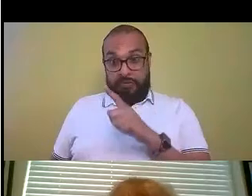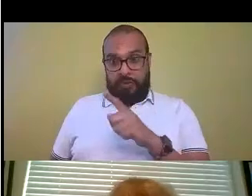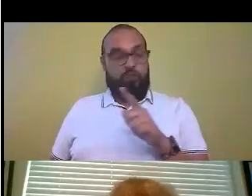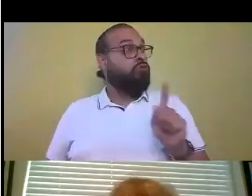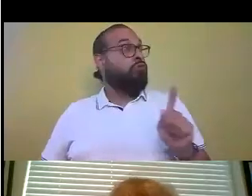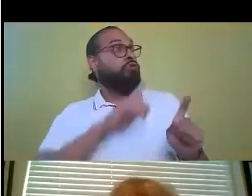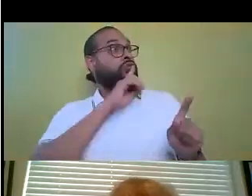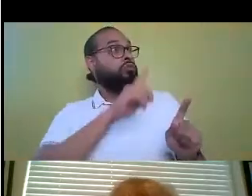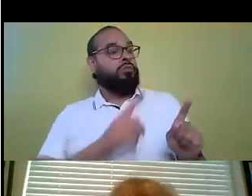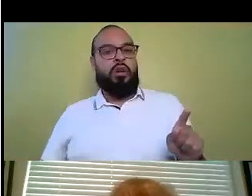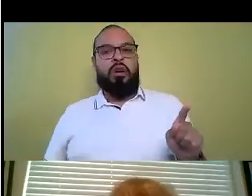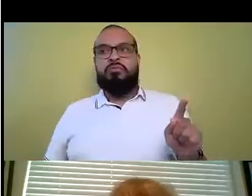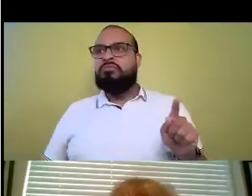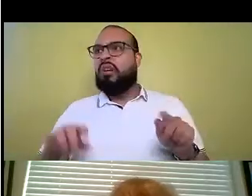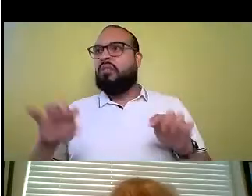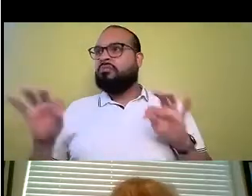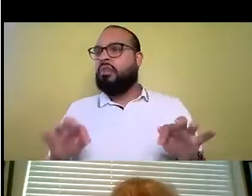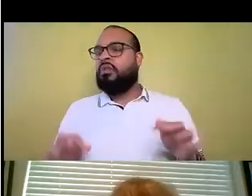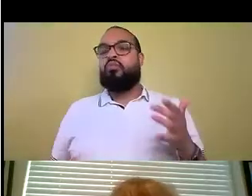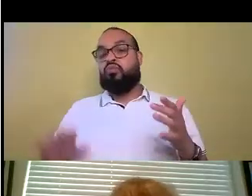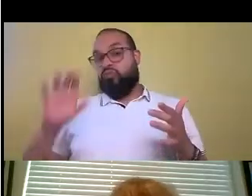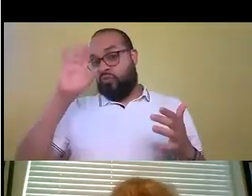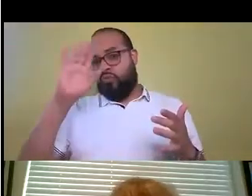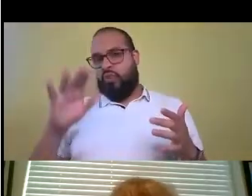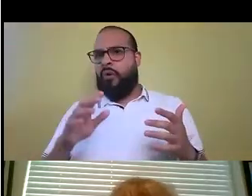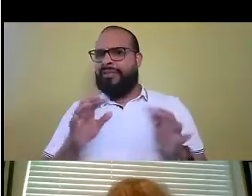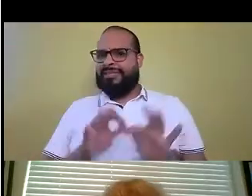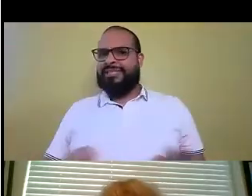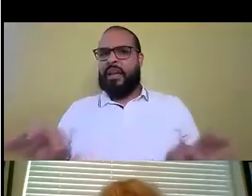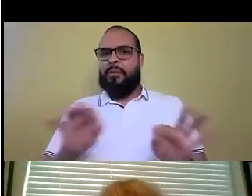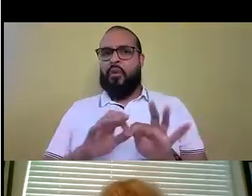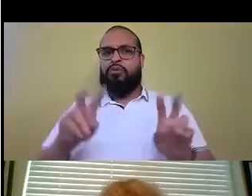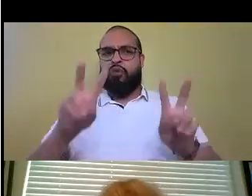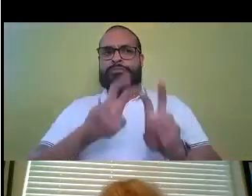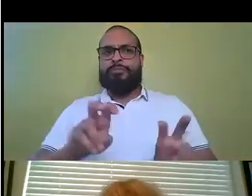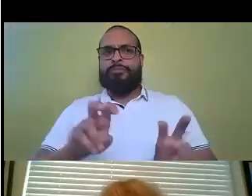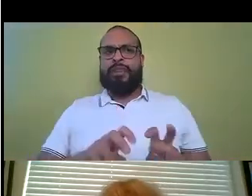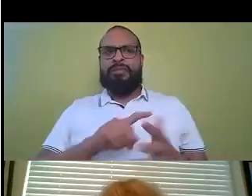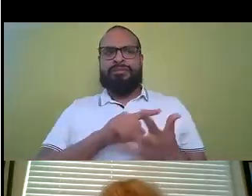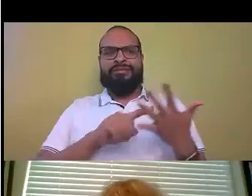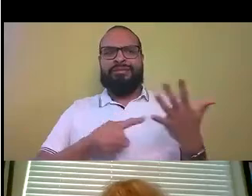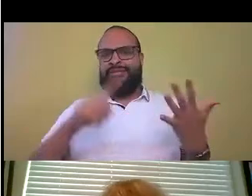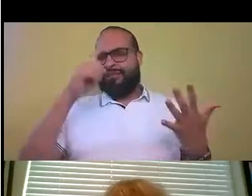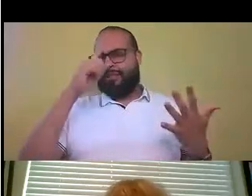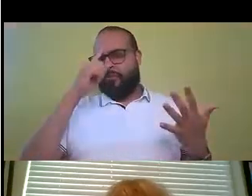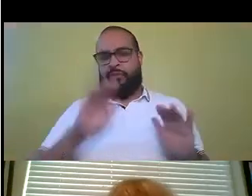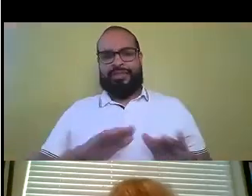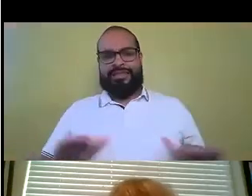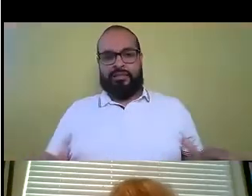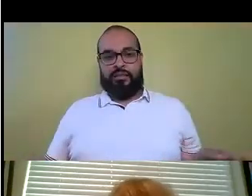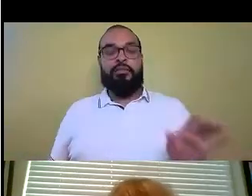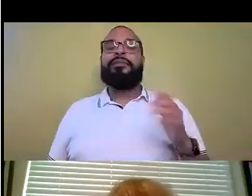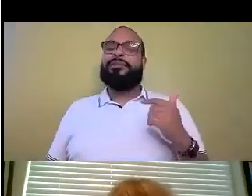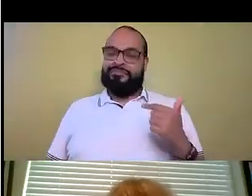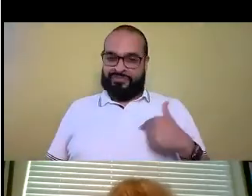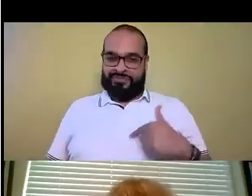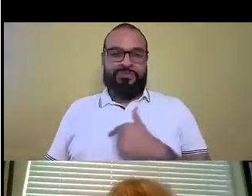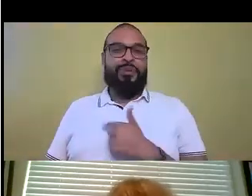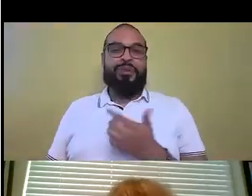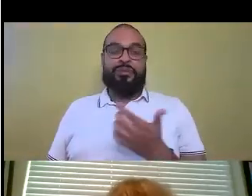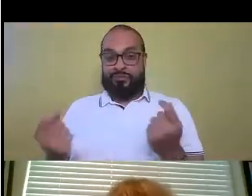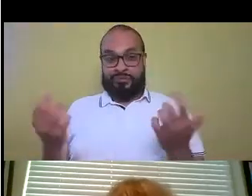because you're talking about what we need to be looking at for our little ones. So we put together